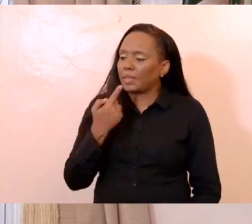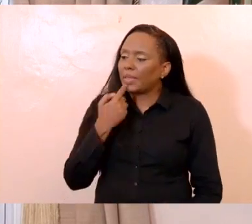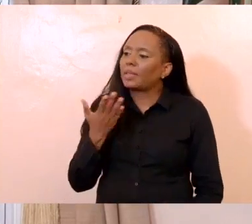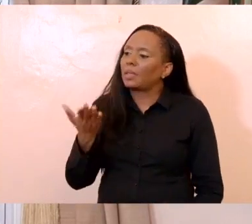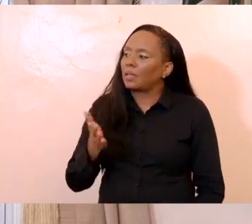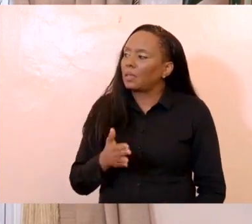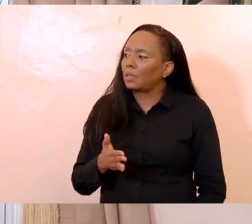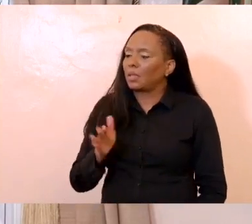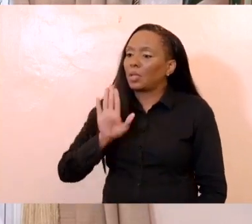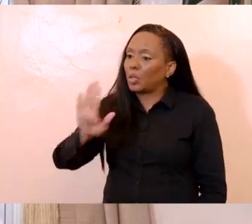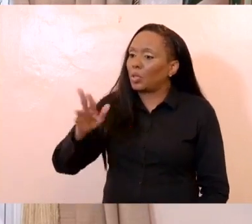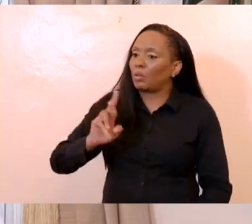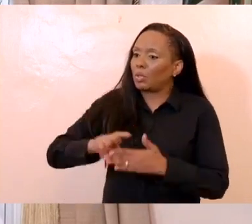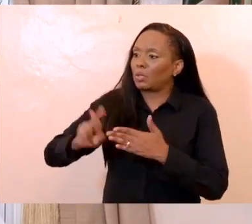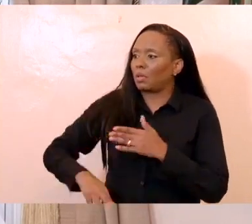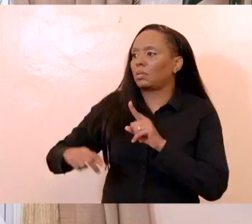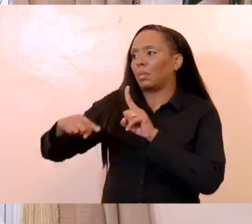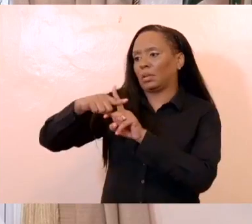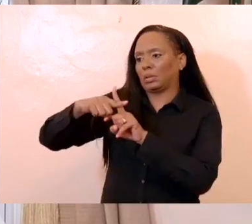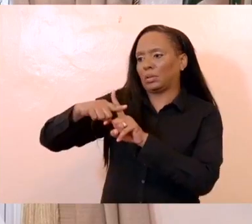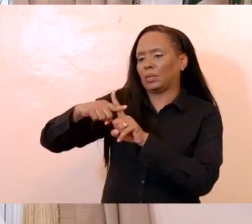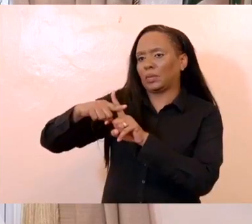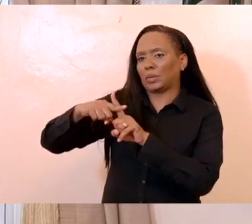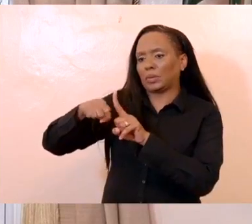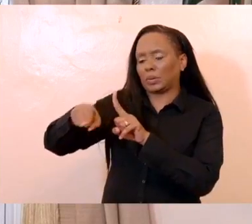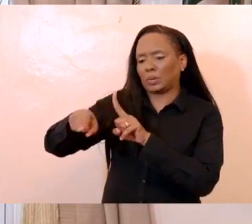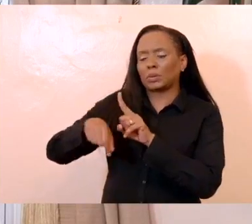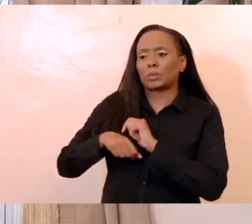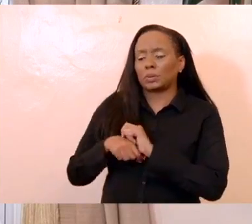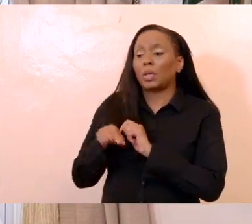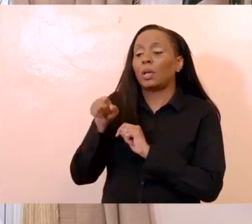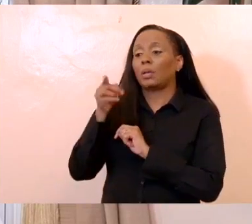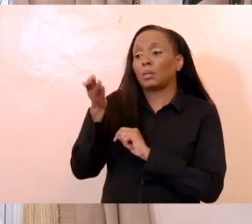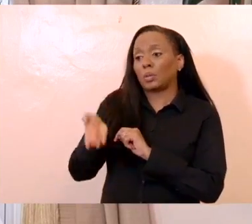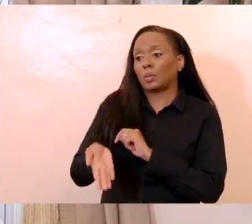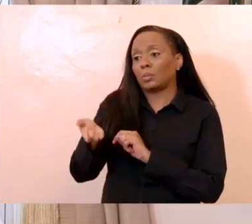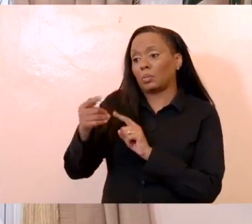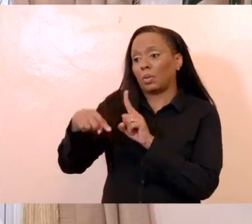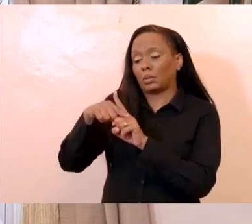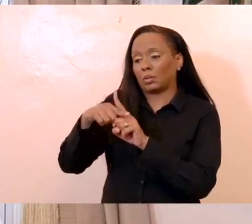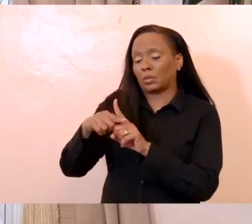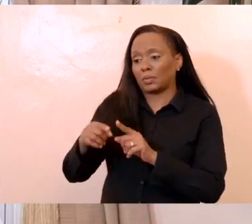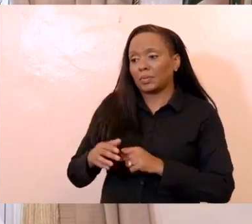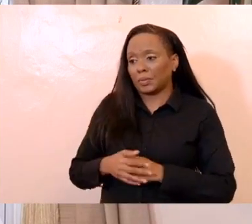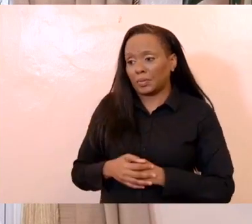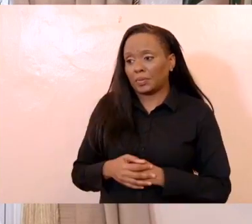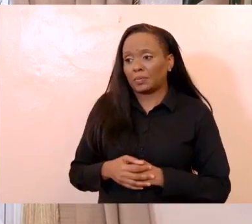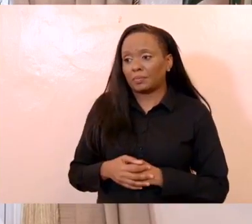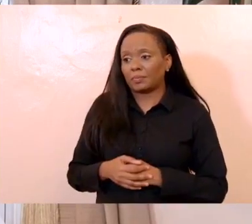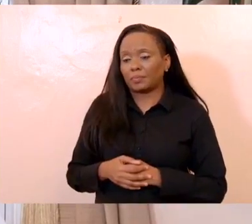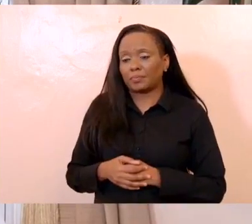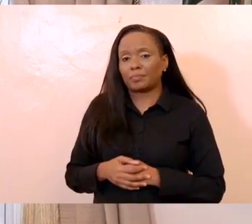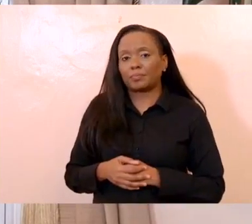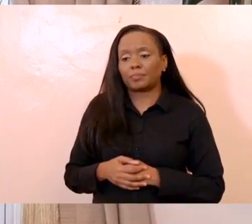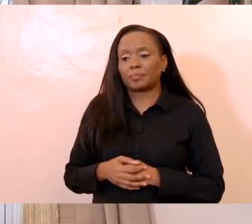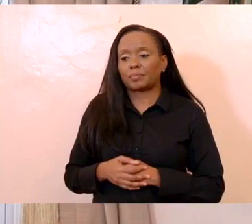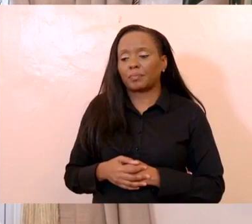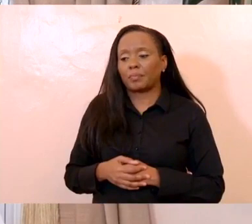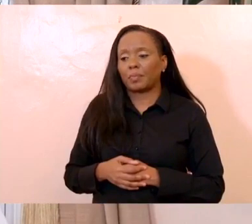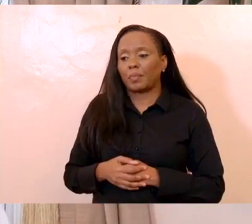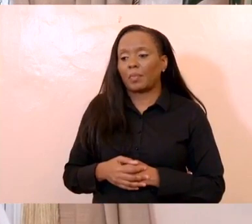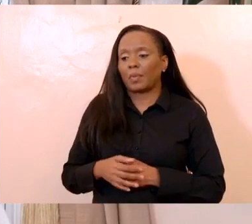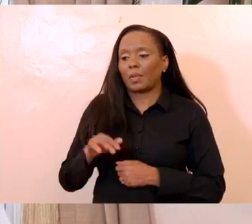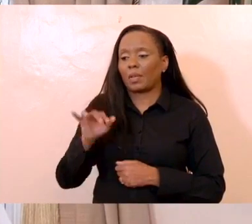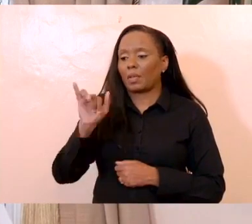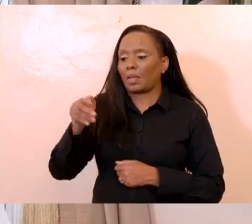positive and let them know basically that they are positive, and then refer that person